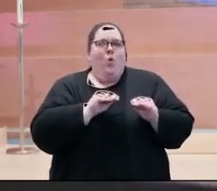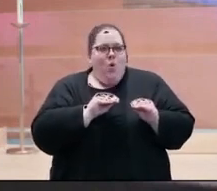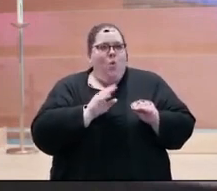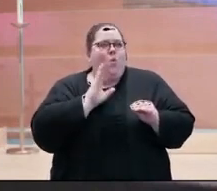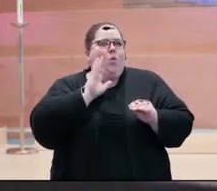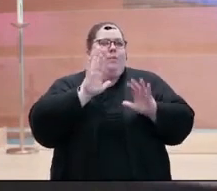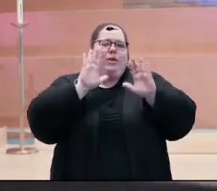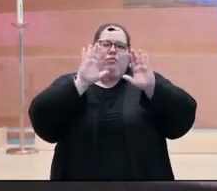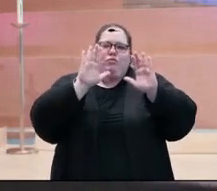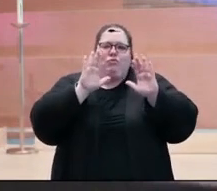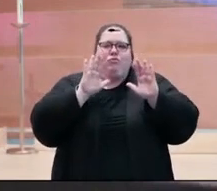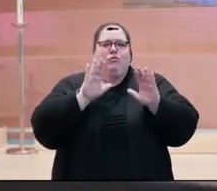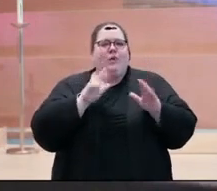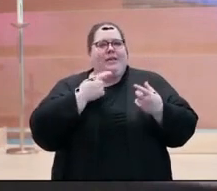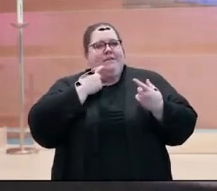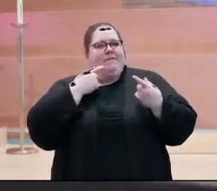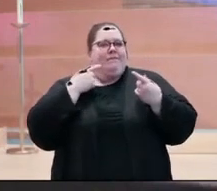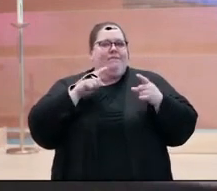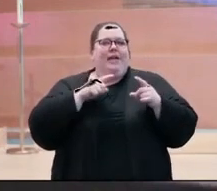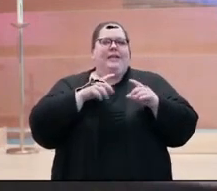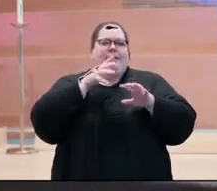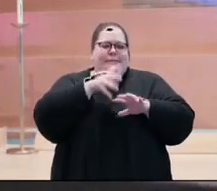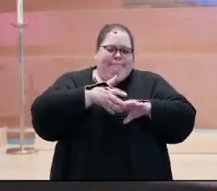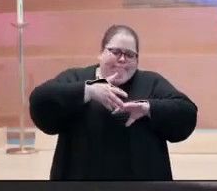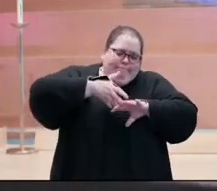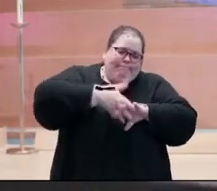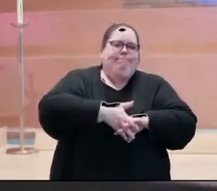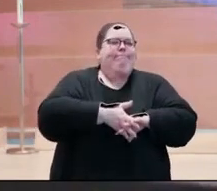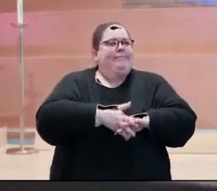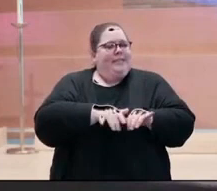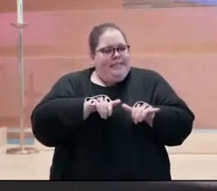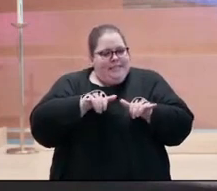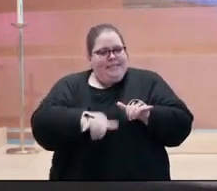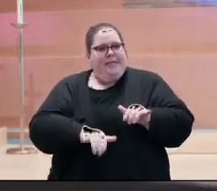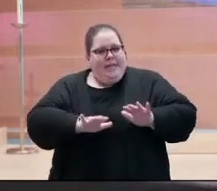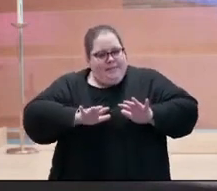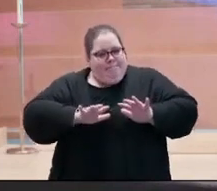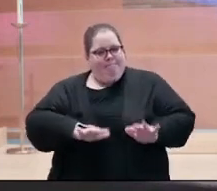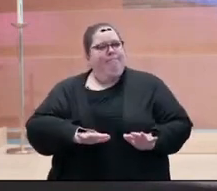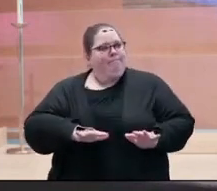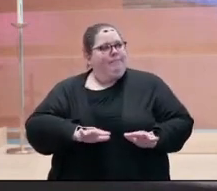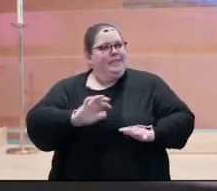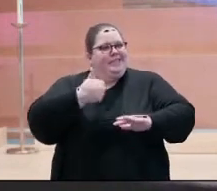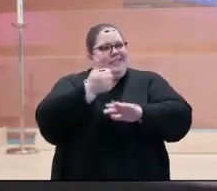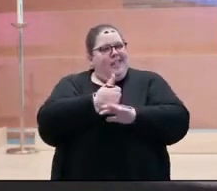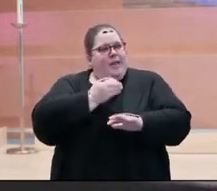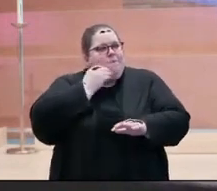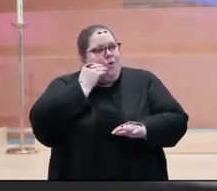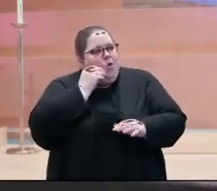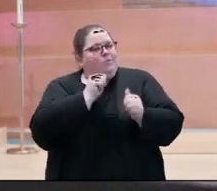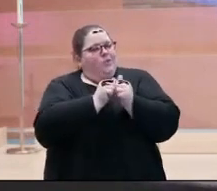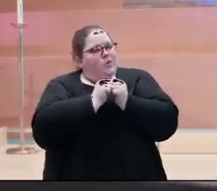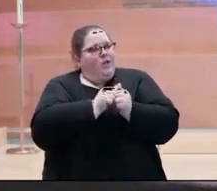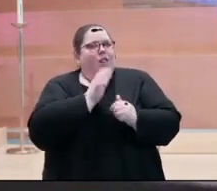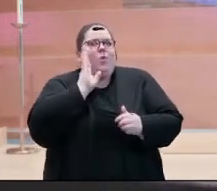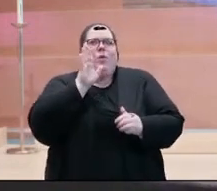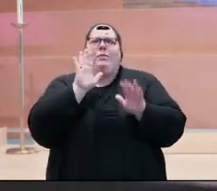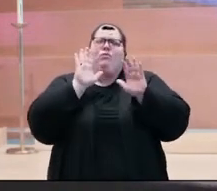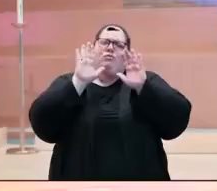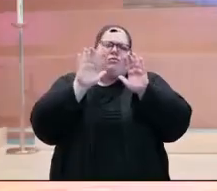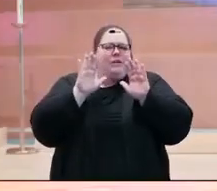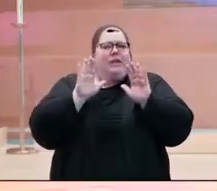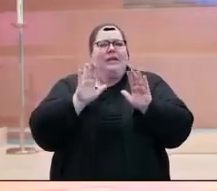is it going to be when we can finally, you know, set down roots, when we can kind of like make a home together? How great is it going to be when